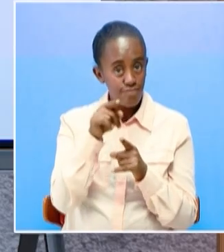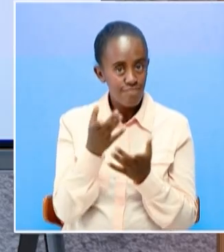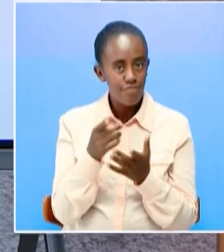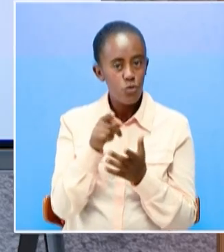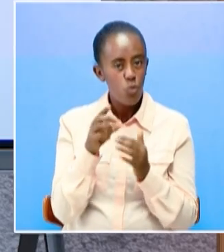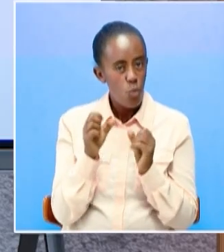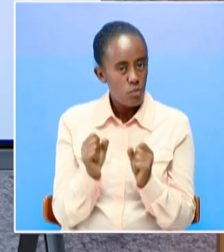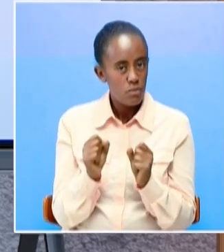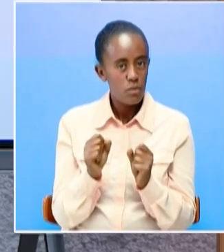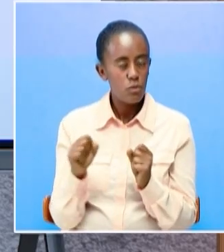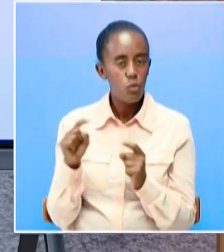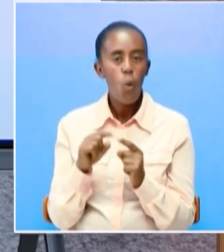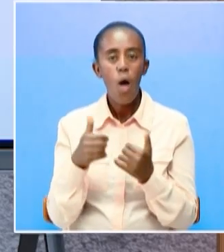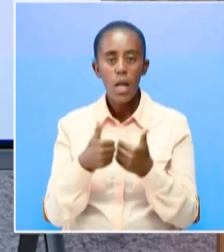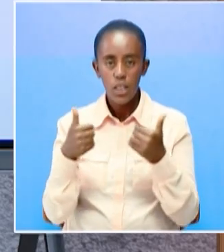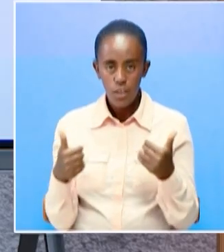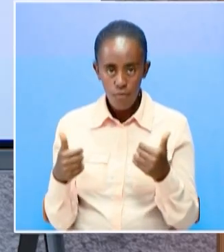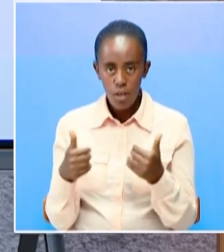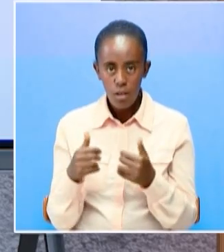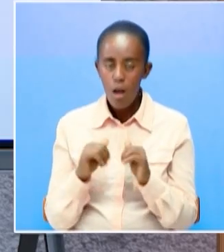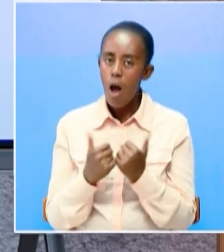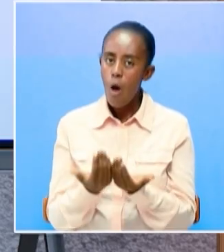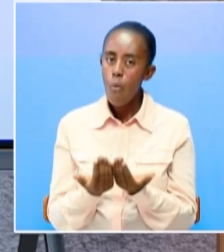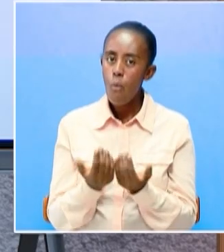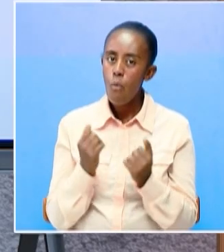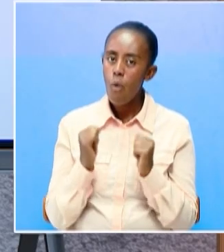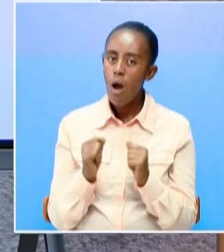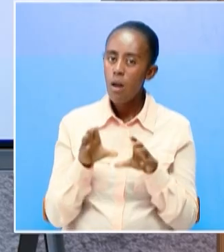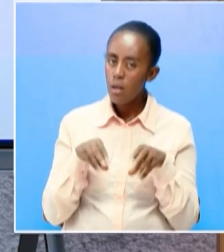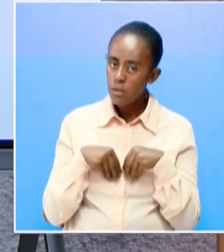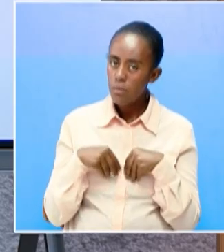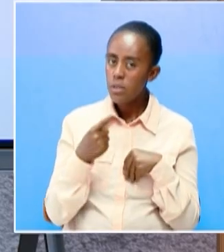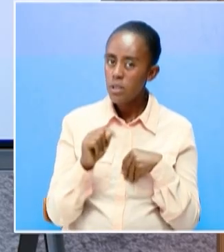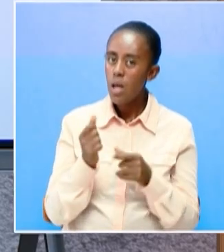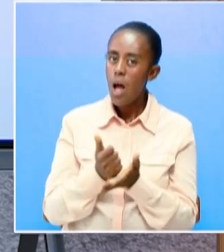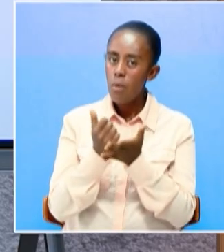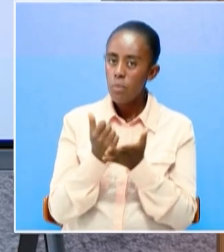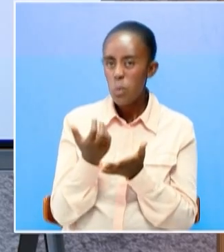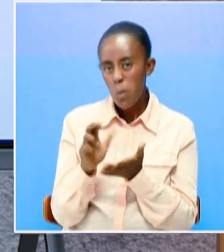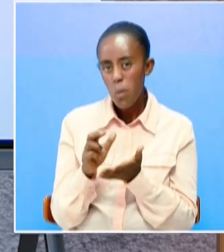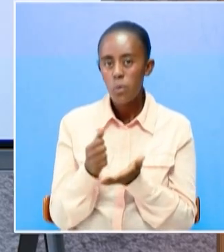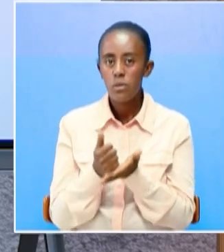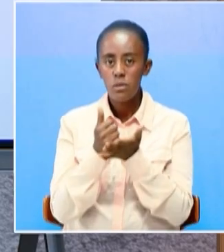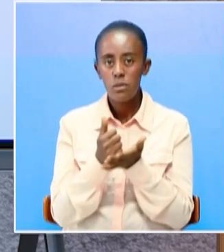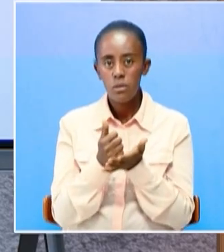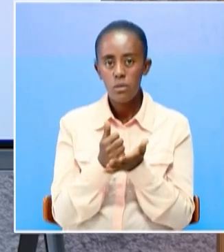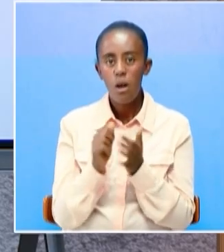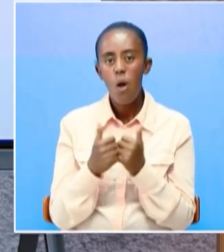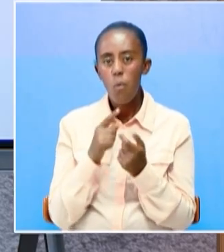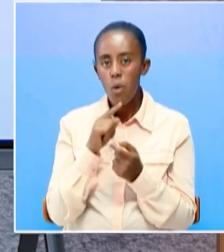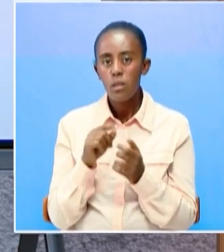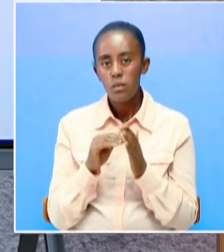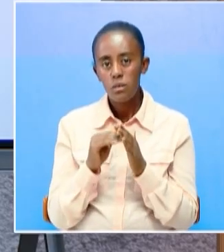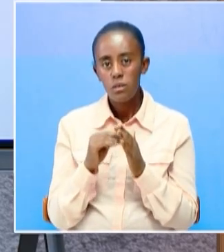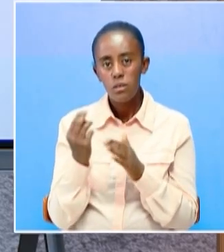to identify how can we accept the helping or maybe the help, or how can we refuse